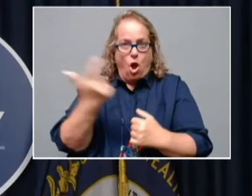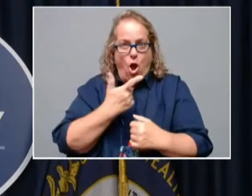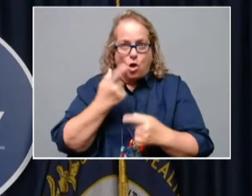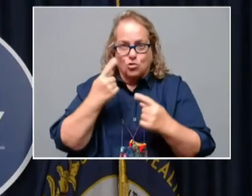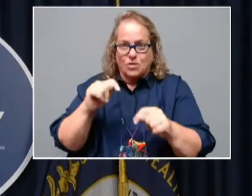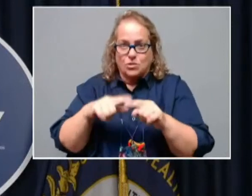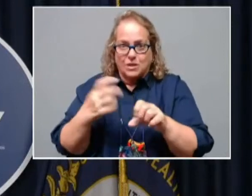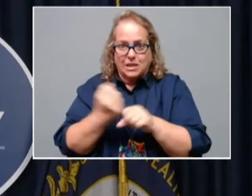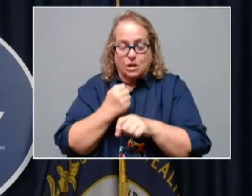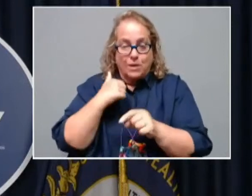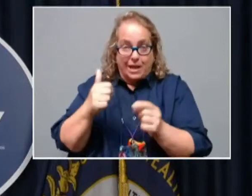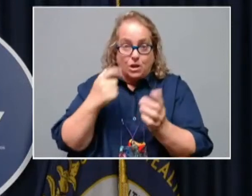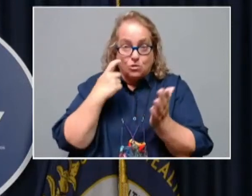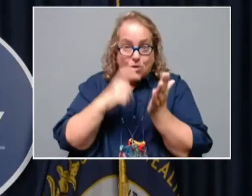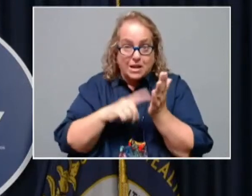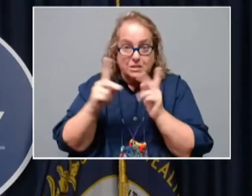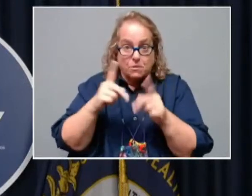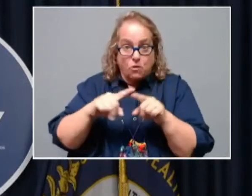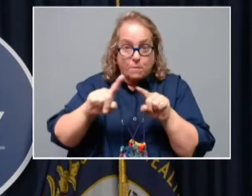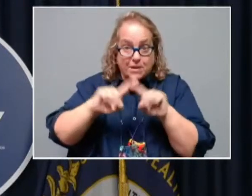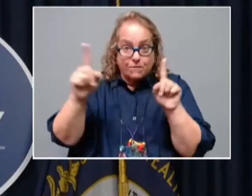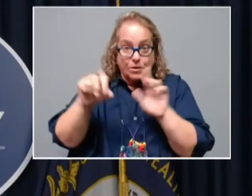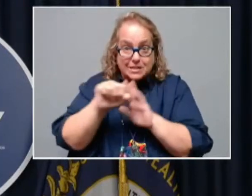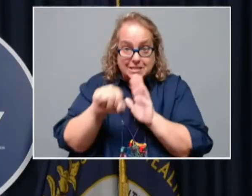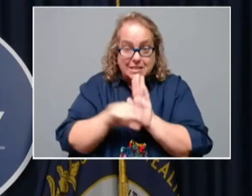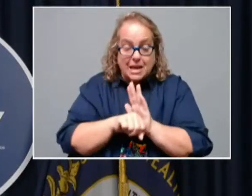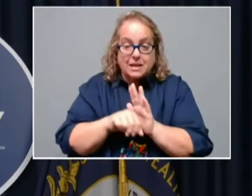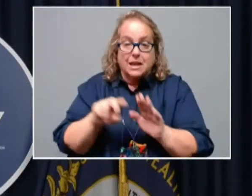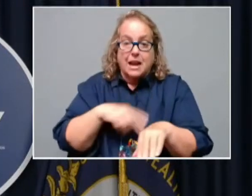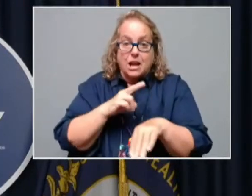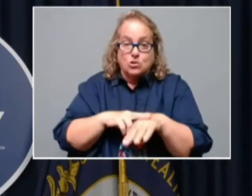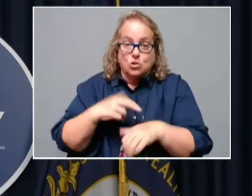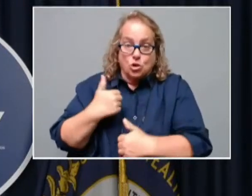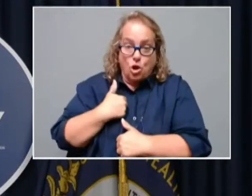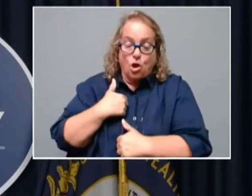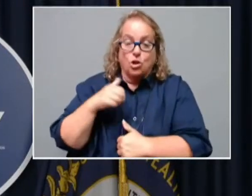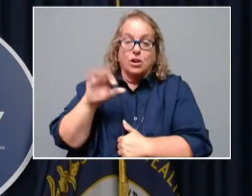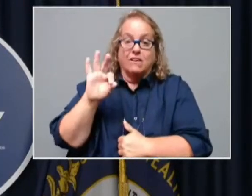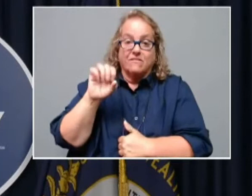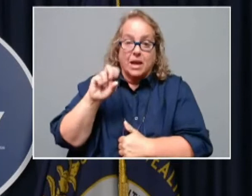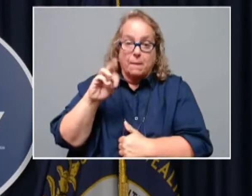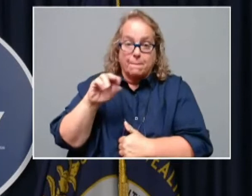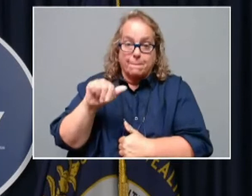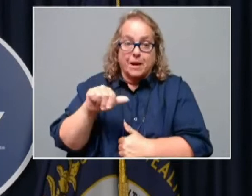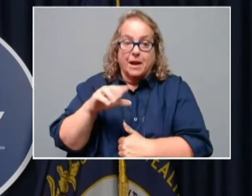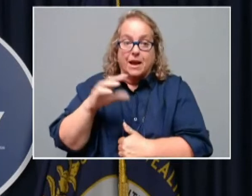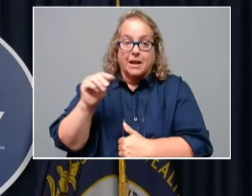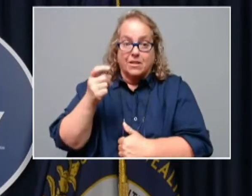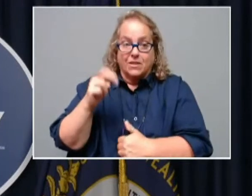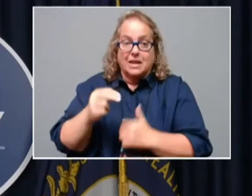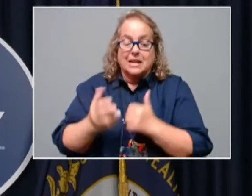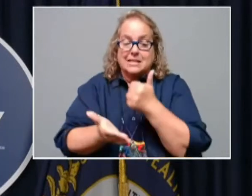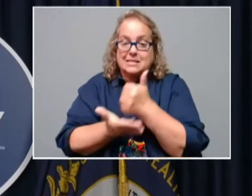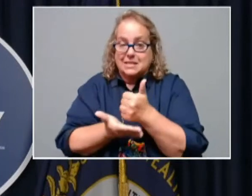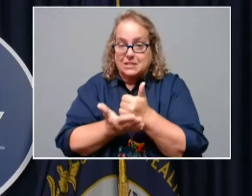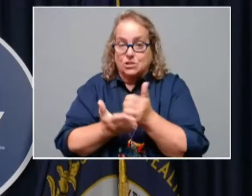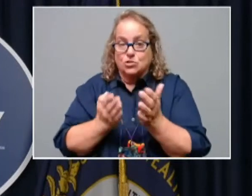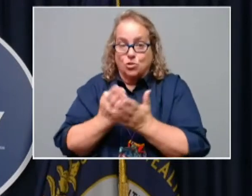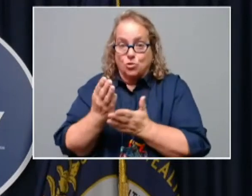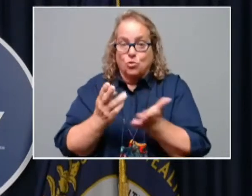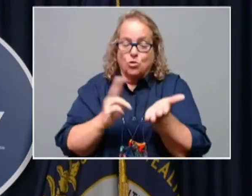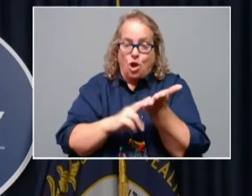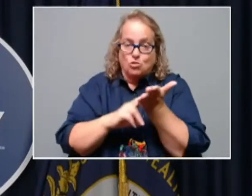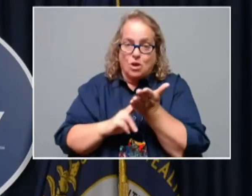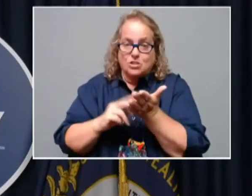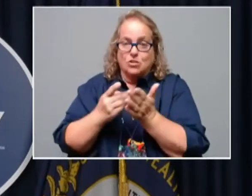other states, National Guard, FEMA, and then assistance through contracts from